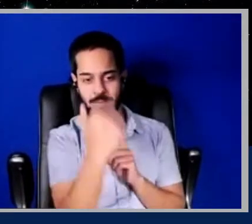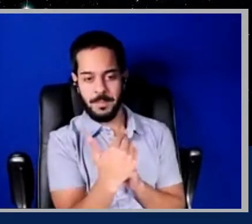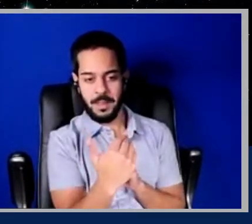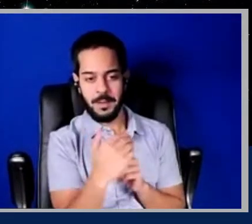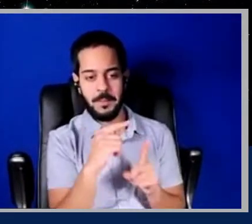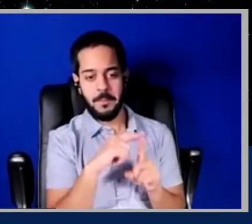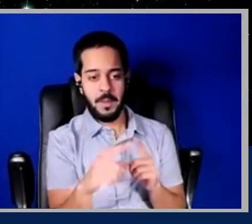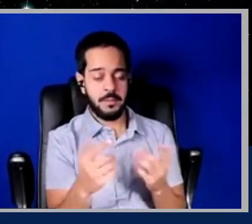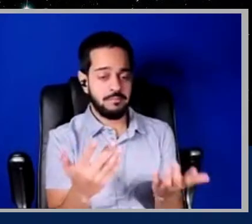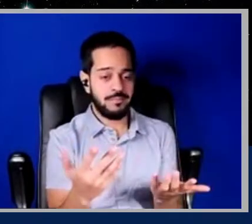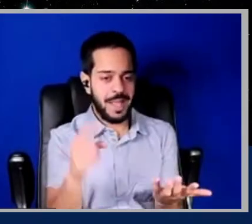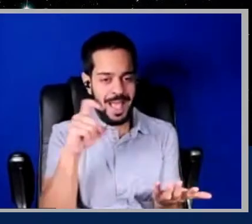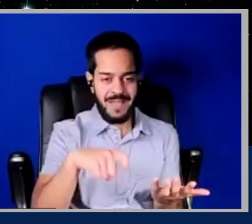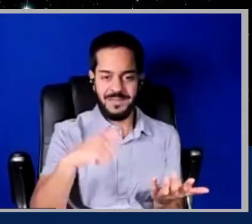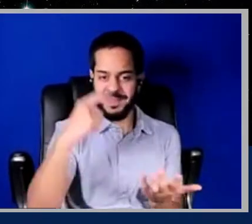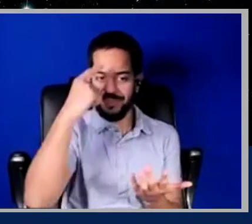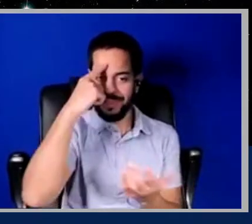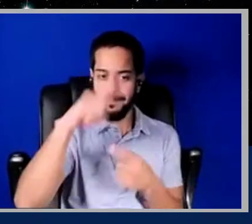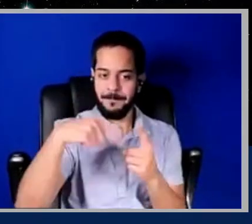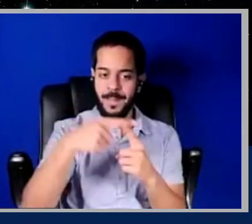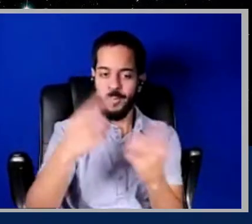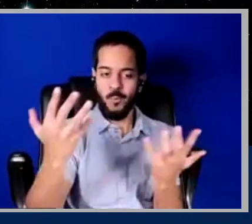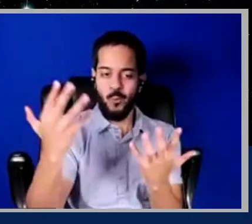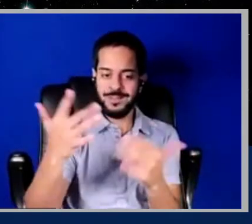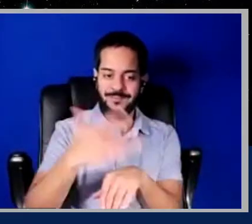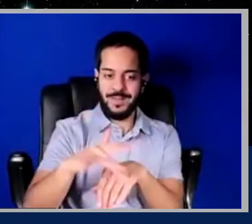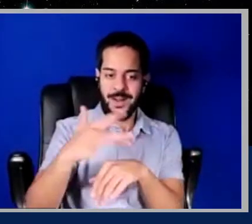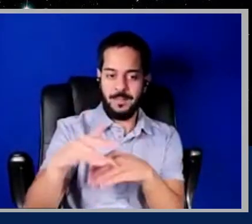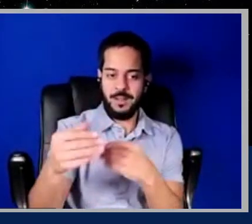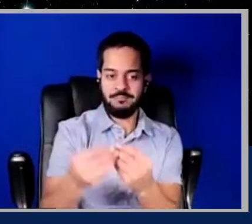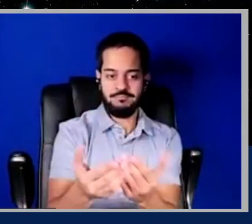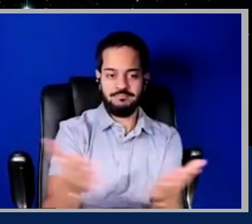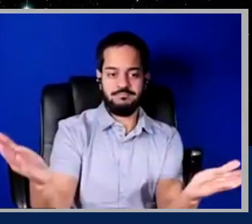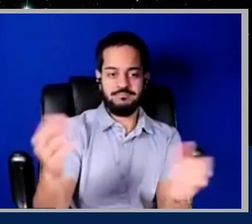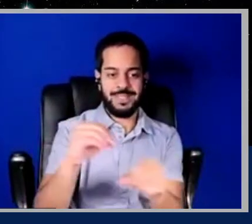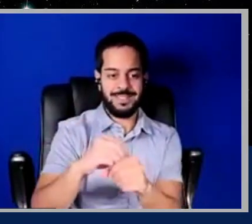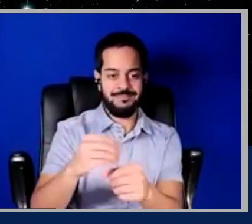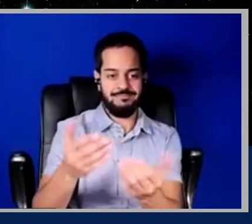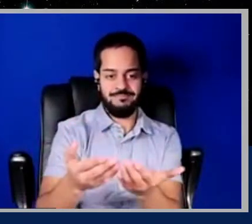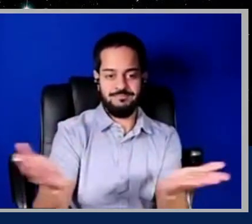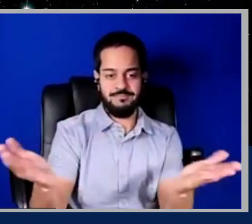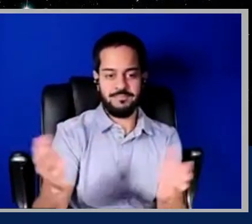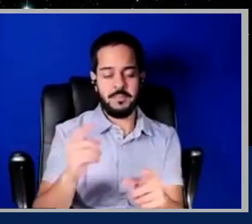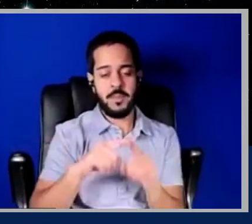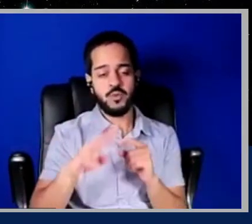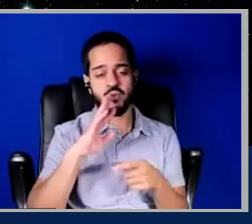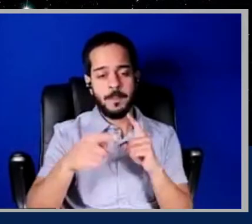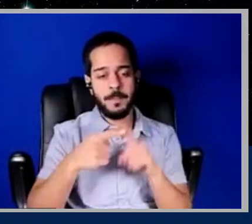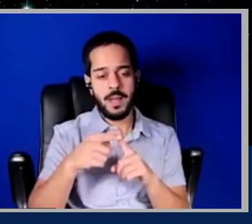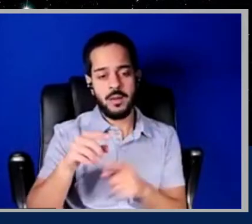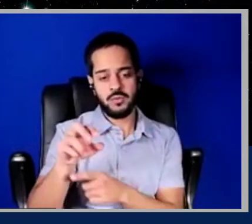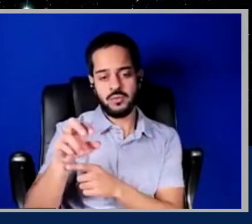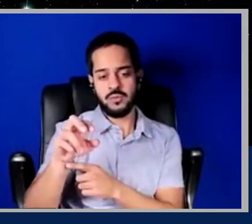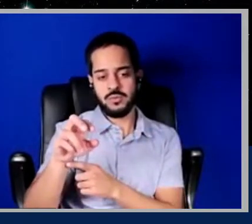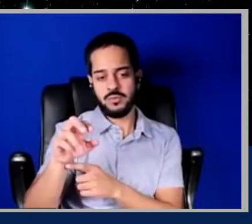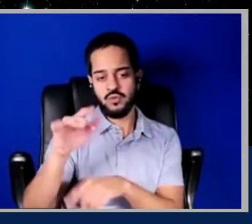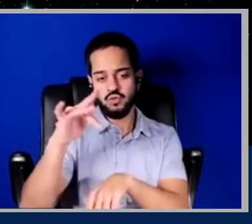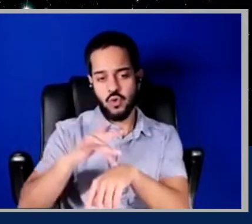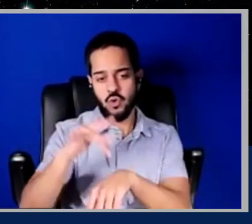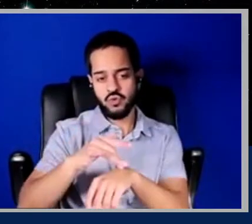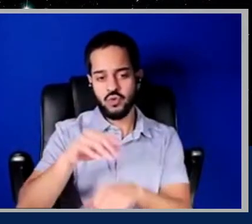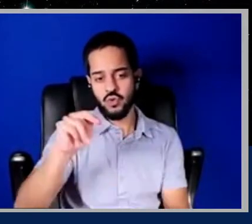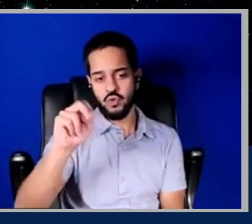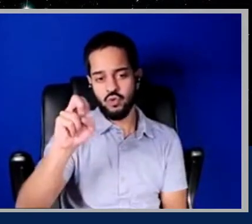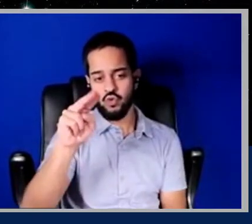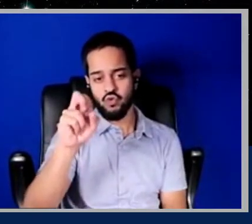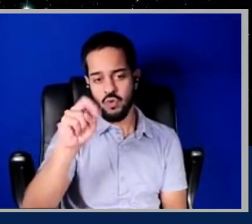things that are out there as well. But that the resolution like of the neurons, the touch neurons in our fingers are so low. But